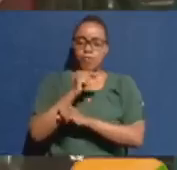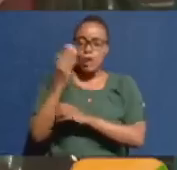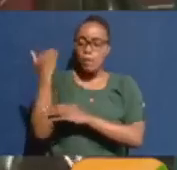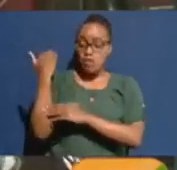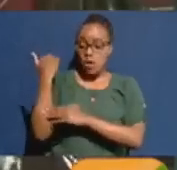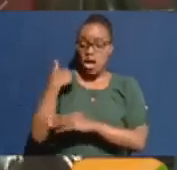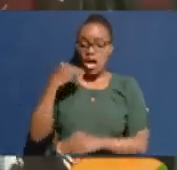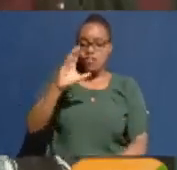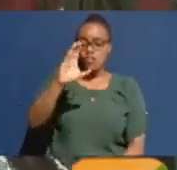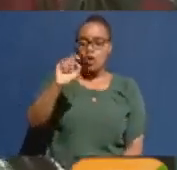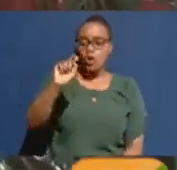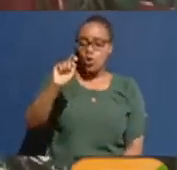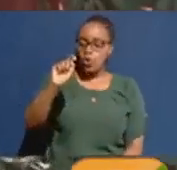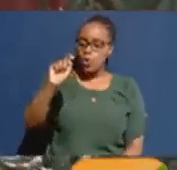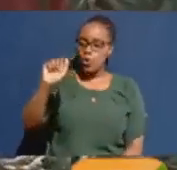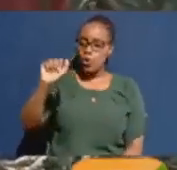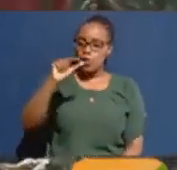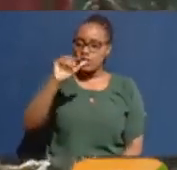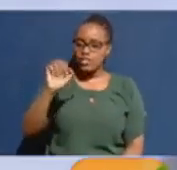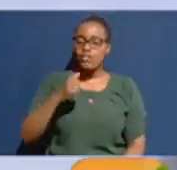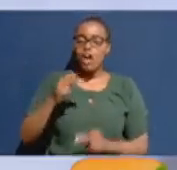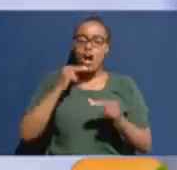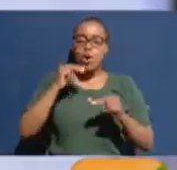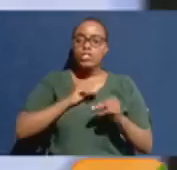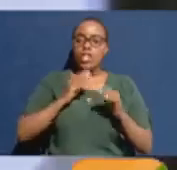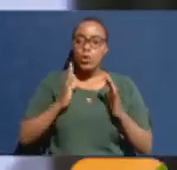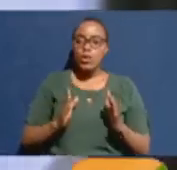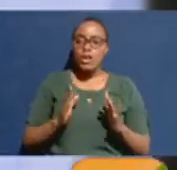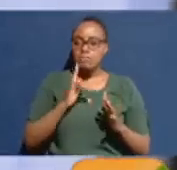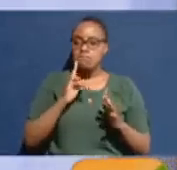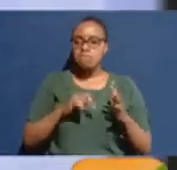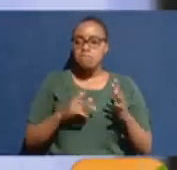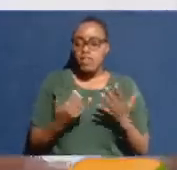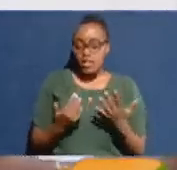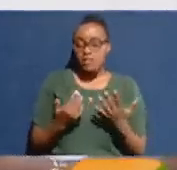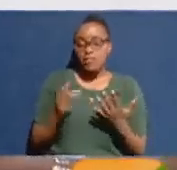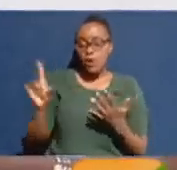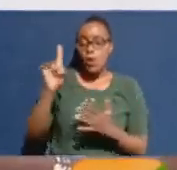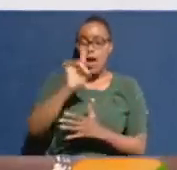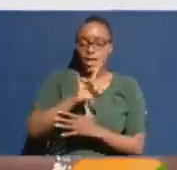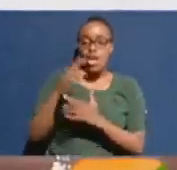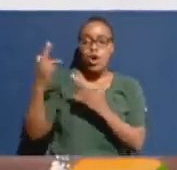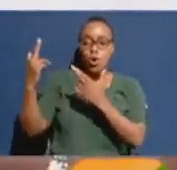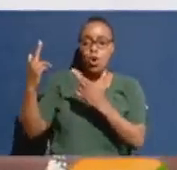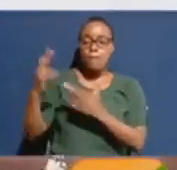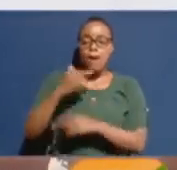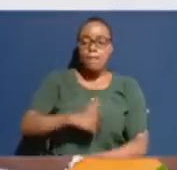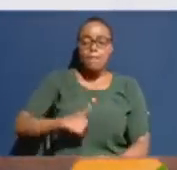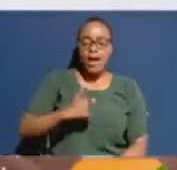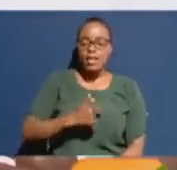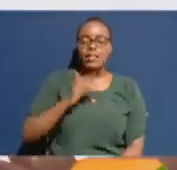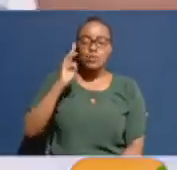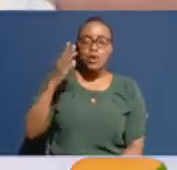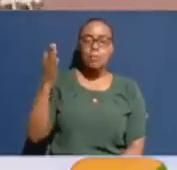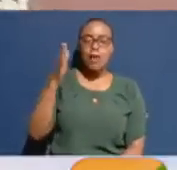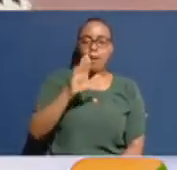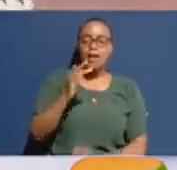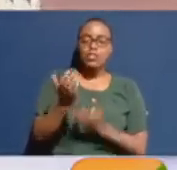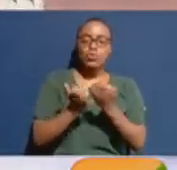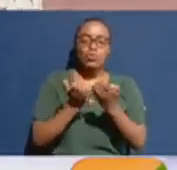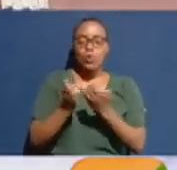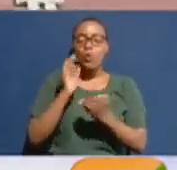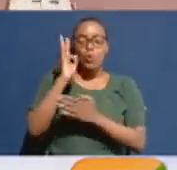makoteji. For Titus Kangangi, a hotel owner here, hope remains alive that one day Malindi will gain its lost glory and business